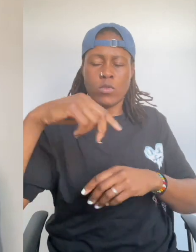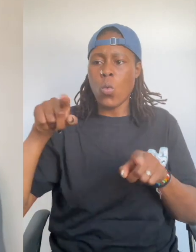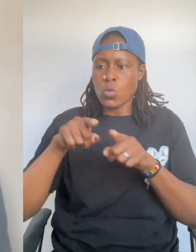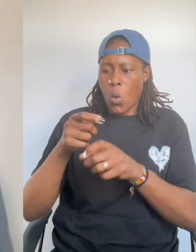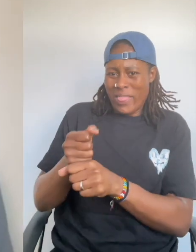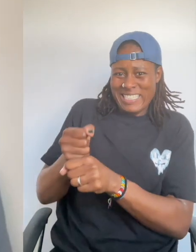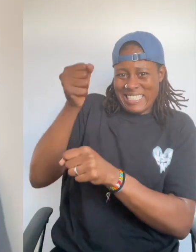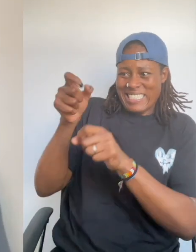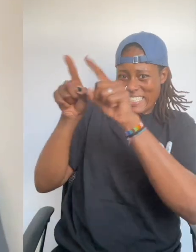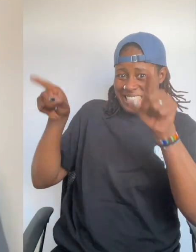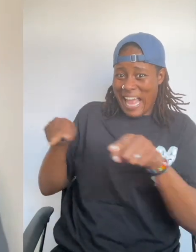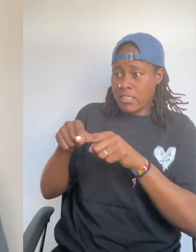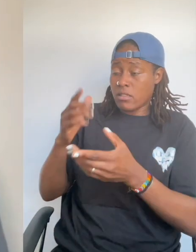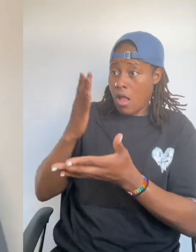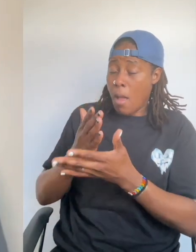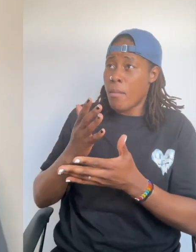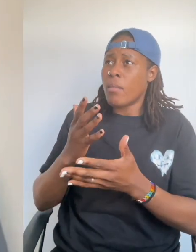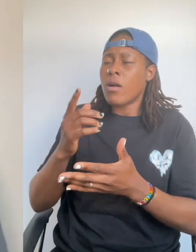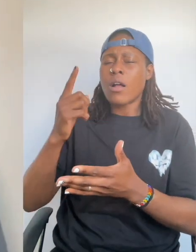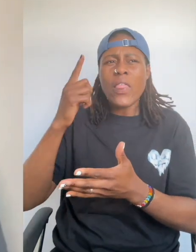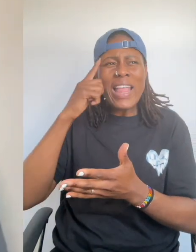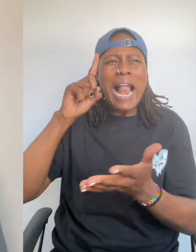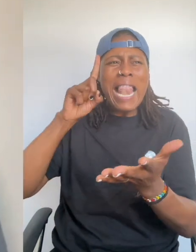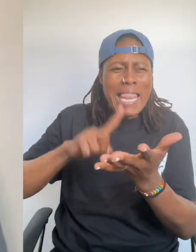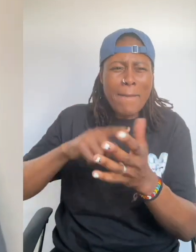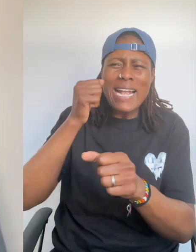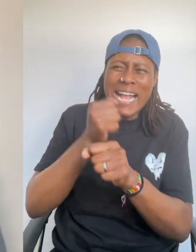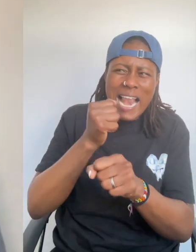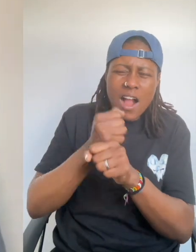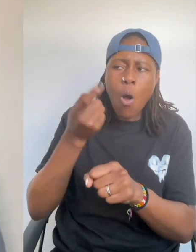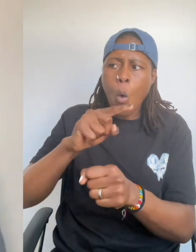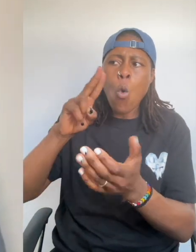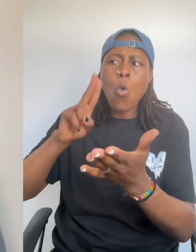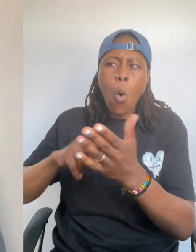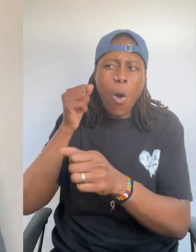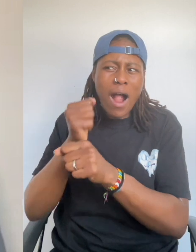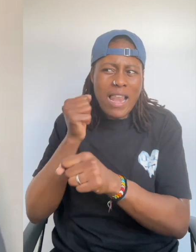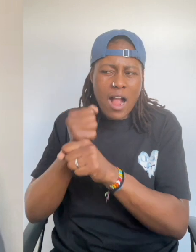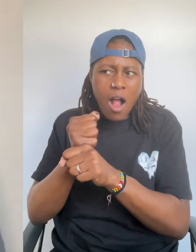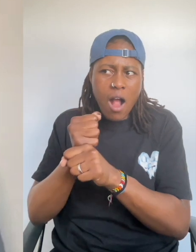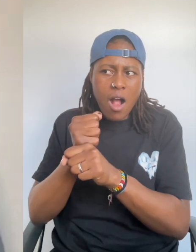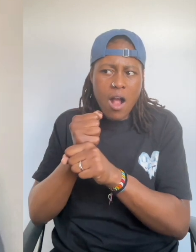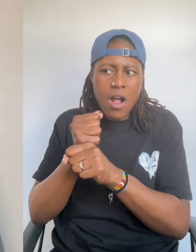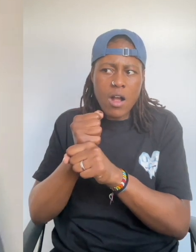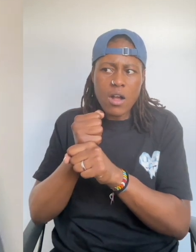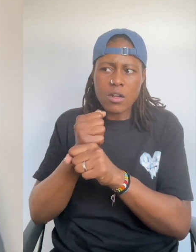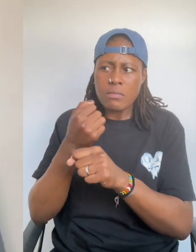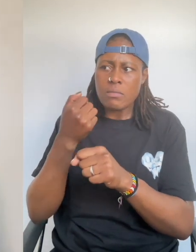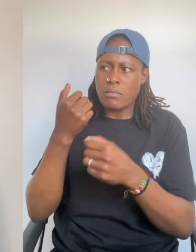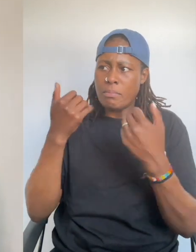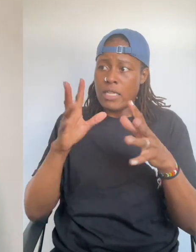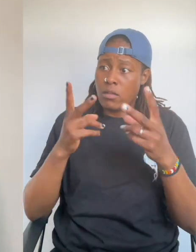as well, because actually we had I think it was either Liam Gallagher or Noel Gallagher, correct me if I'm wrong, but he did sort of